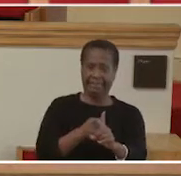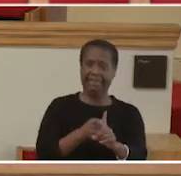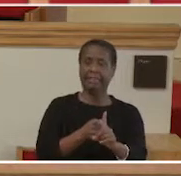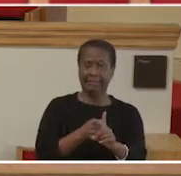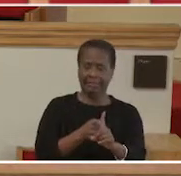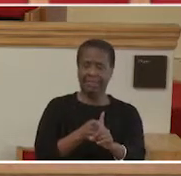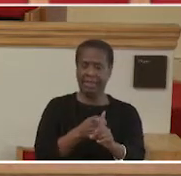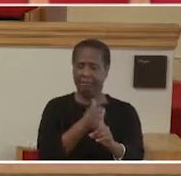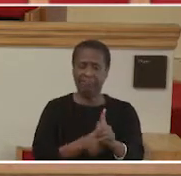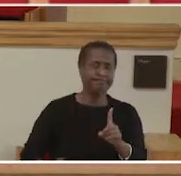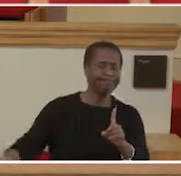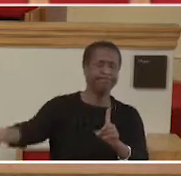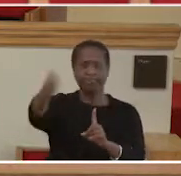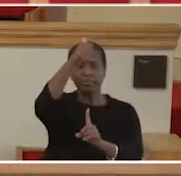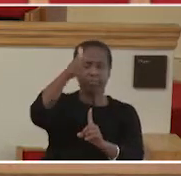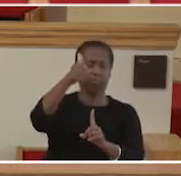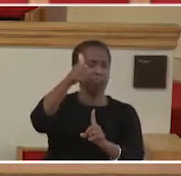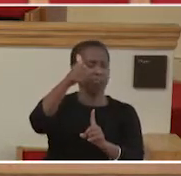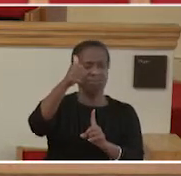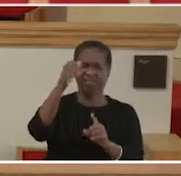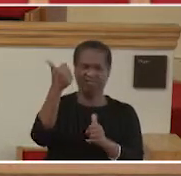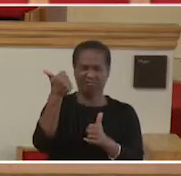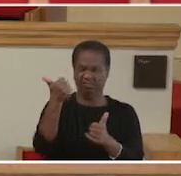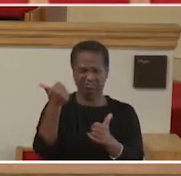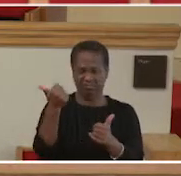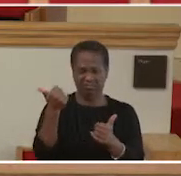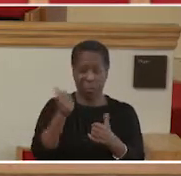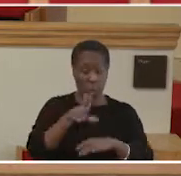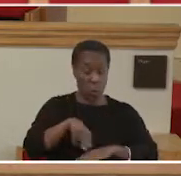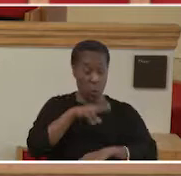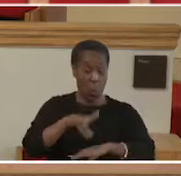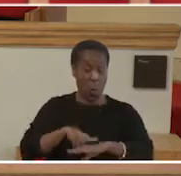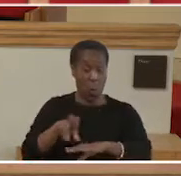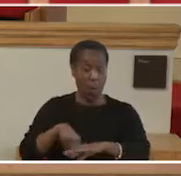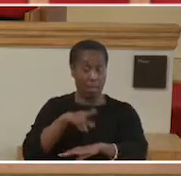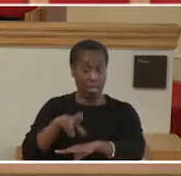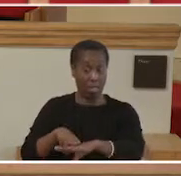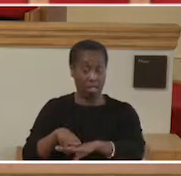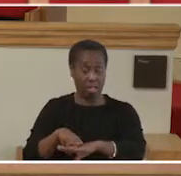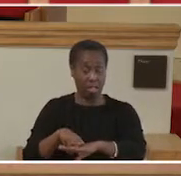supplants every normal